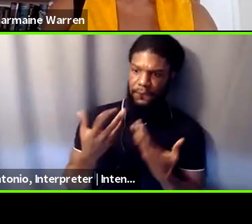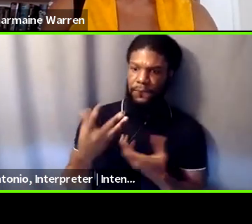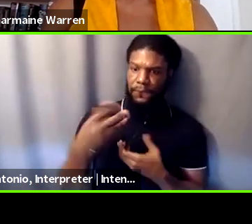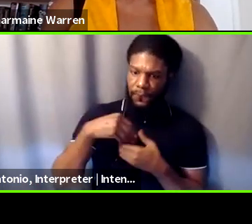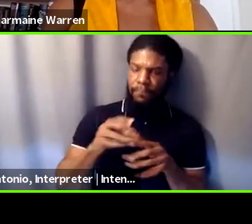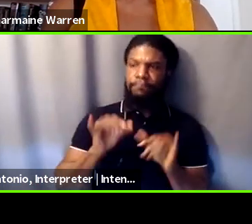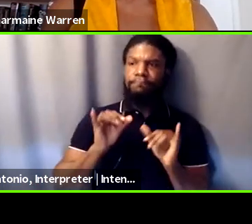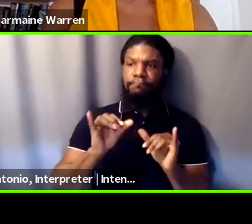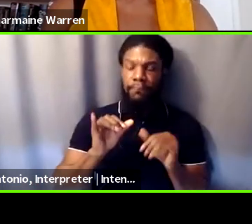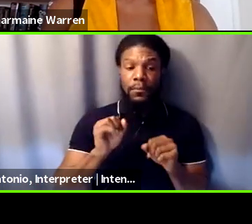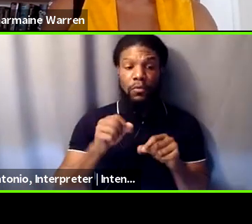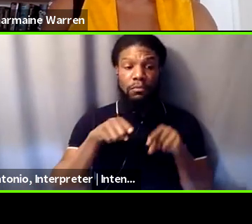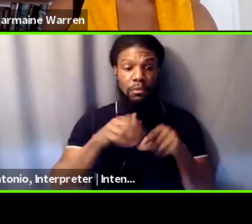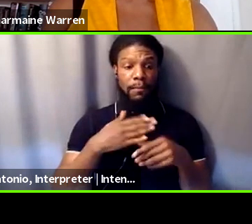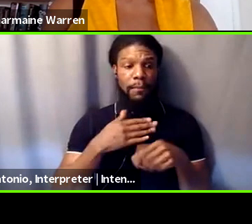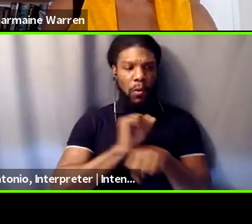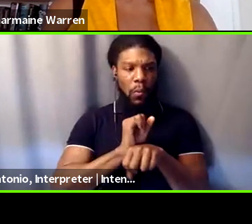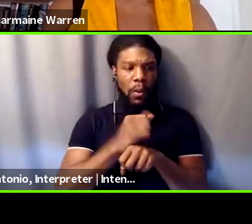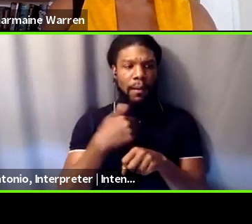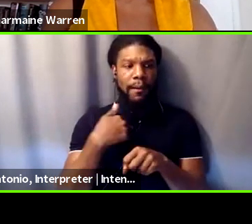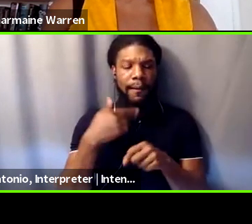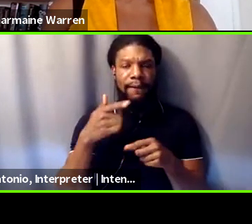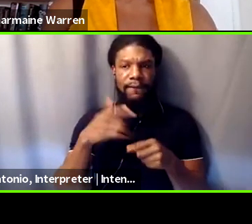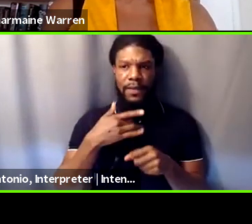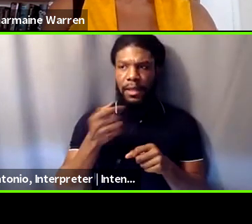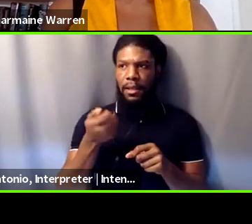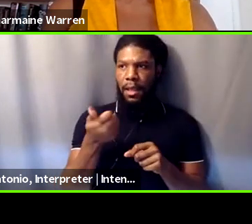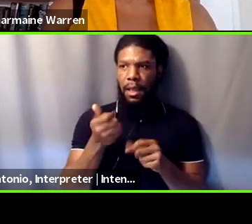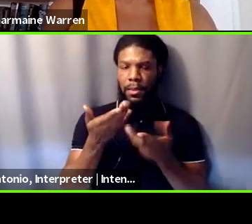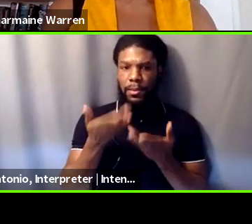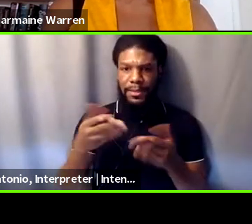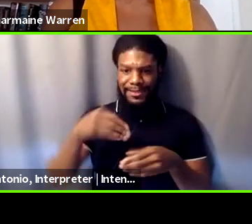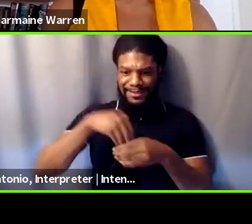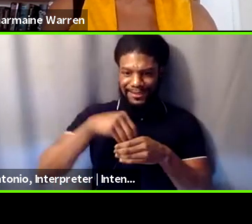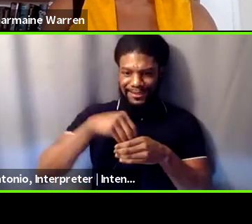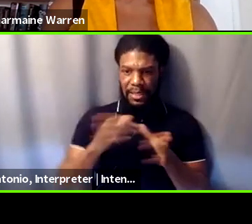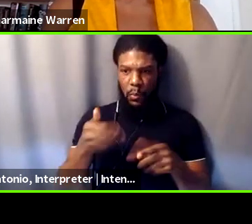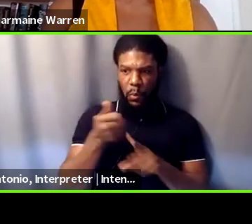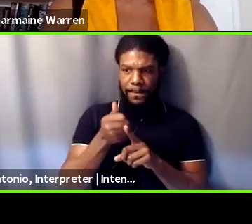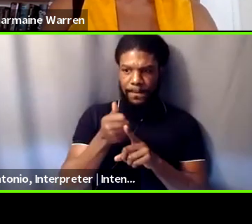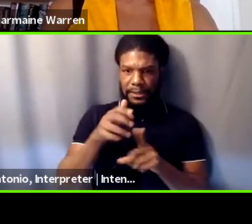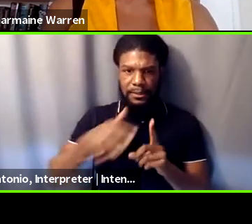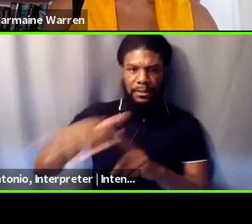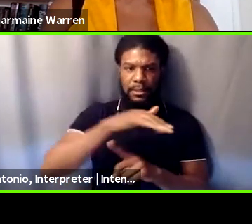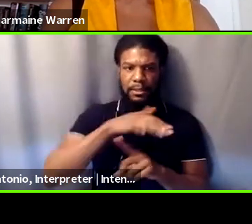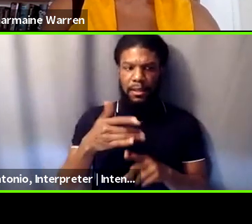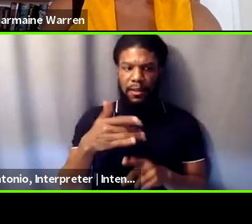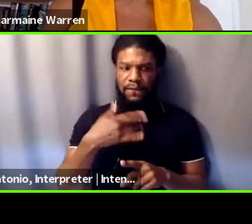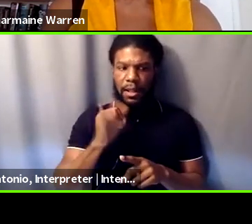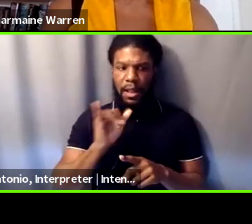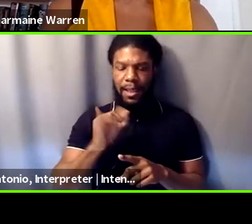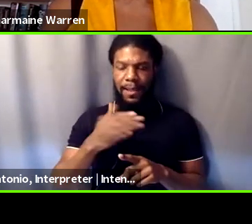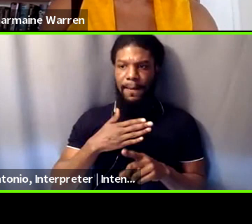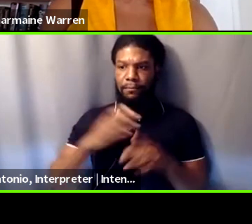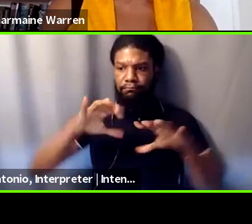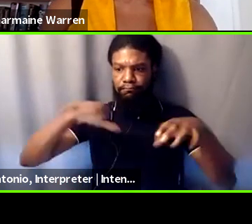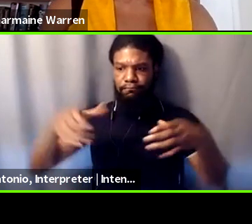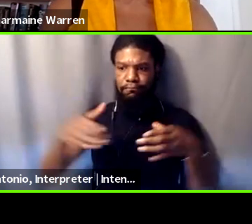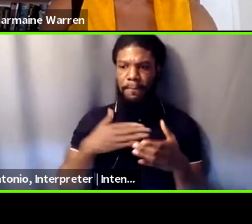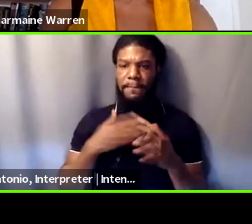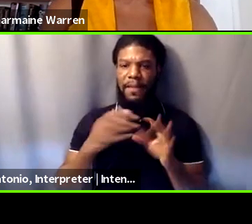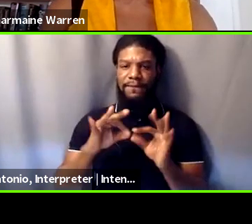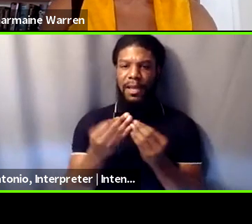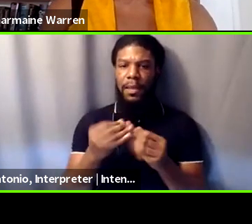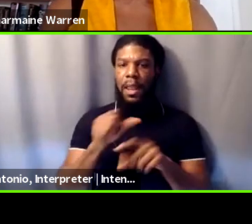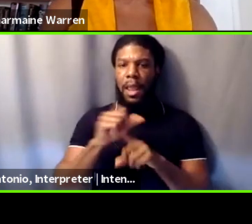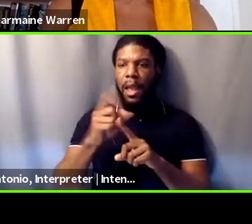there's other things in the room with me, and that feels like my family, but it doesn't feel like a person, you know. It doesn't feel like perhaps a member of